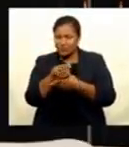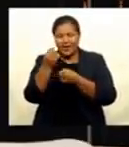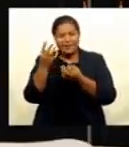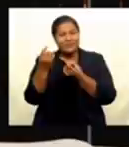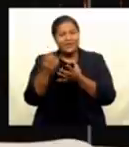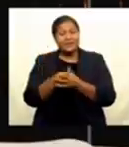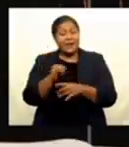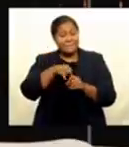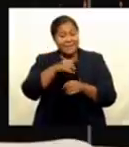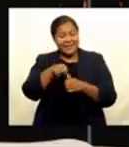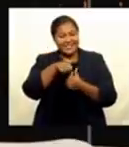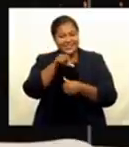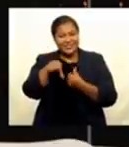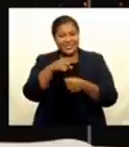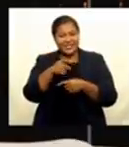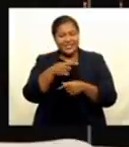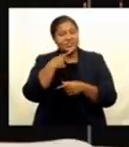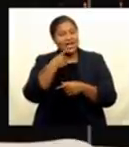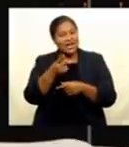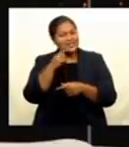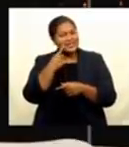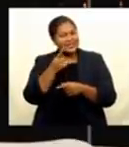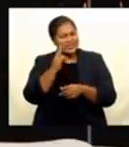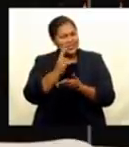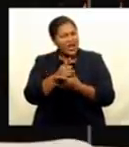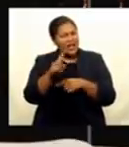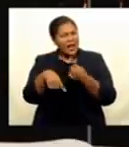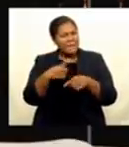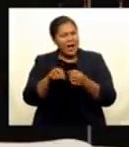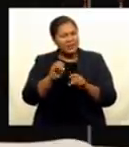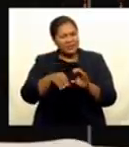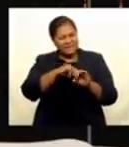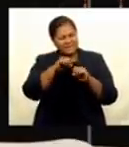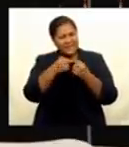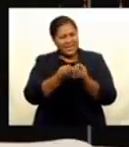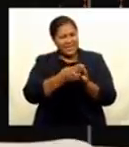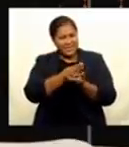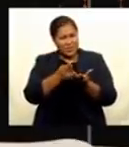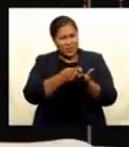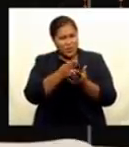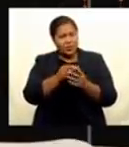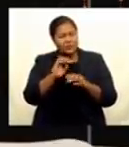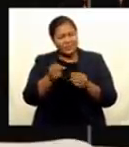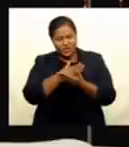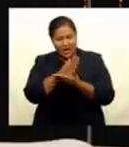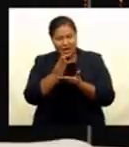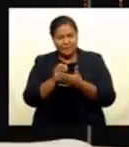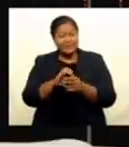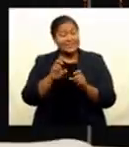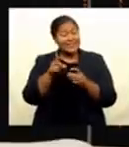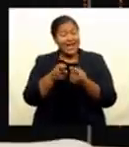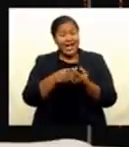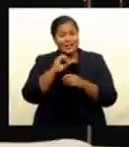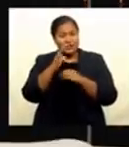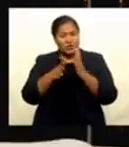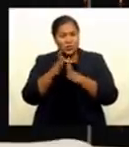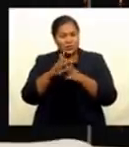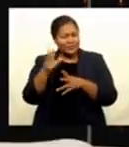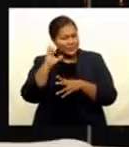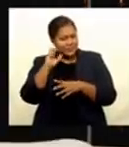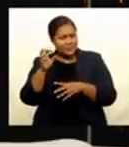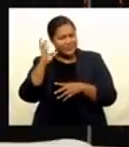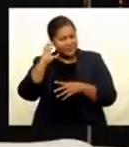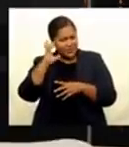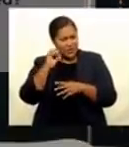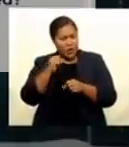and Medical Association has set the record straight on vaccine-related videos. For these stories and others, tune in to our sister radio station,